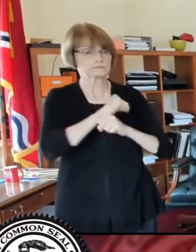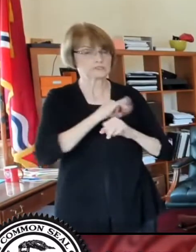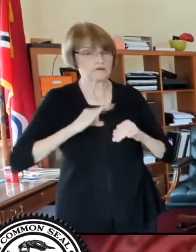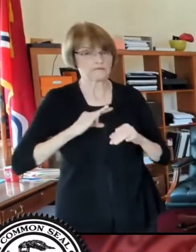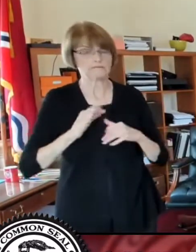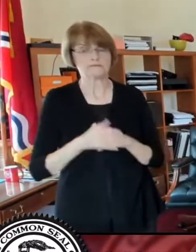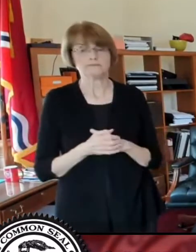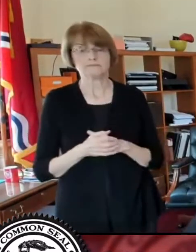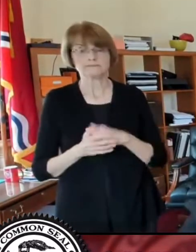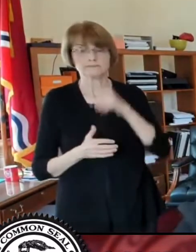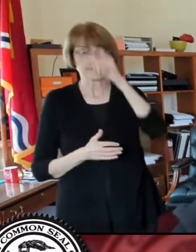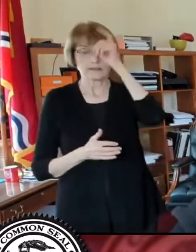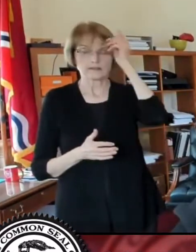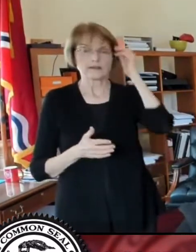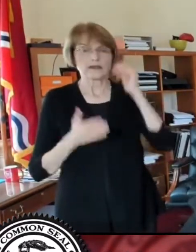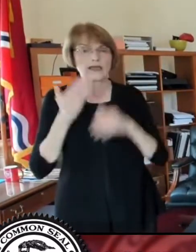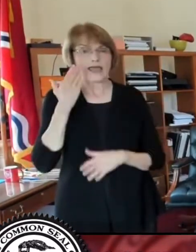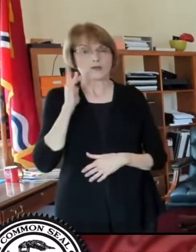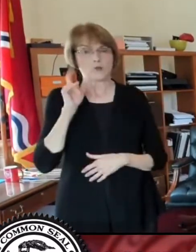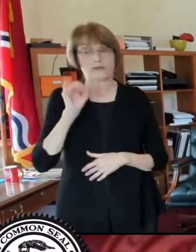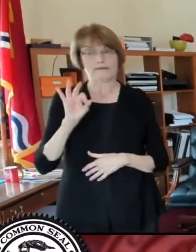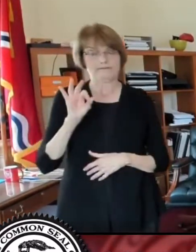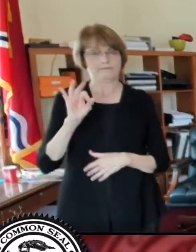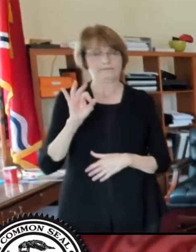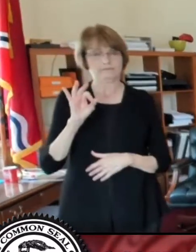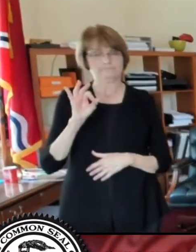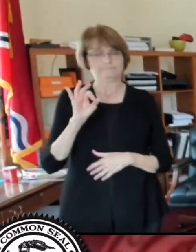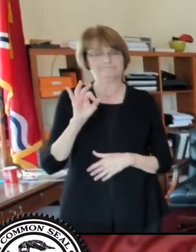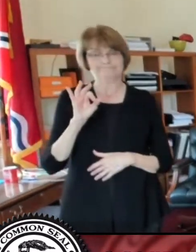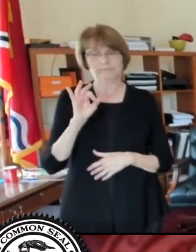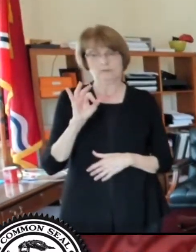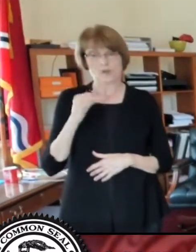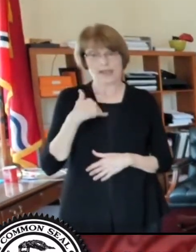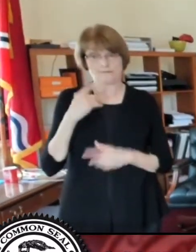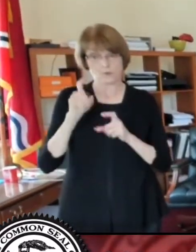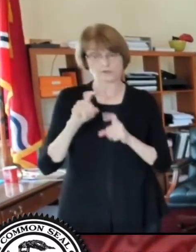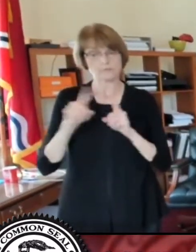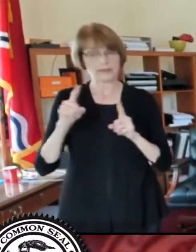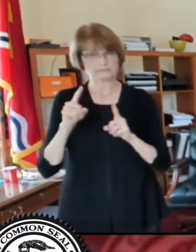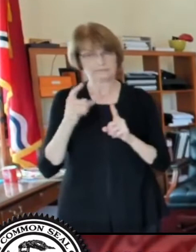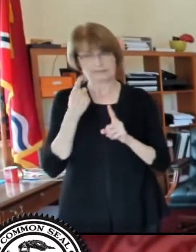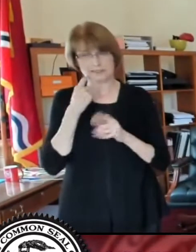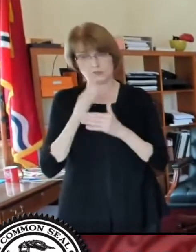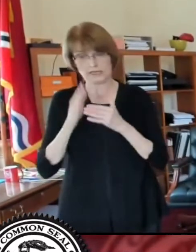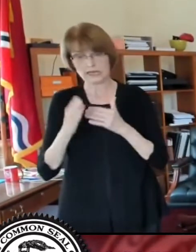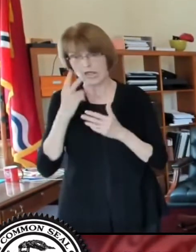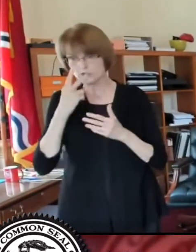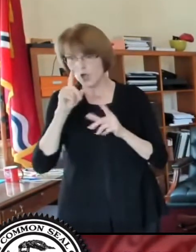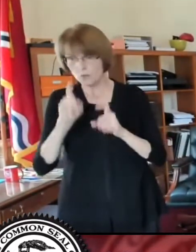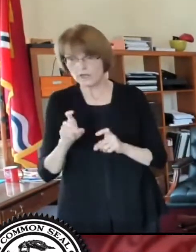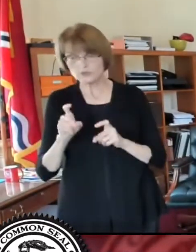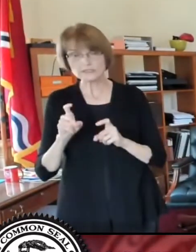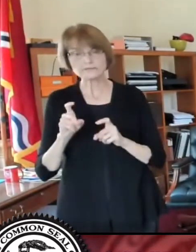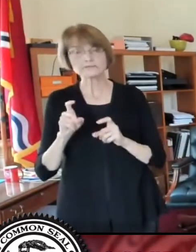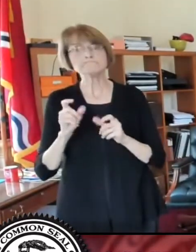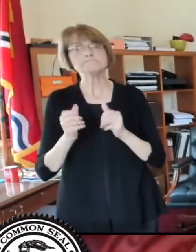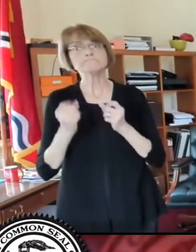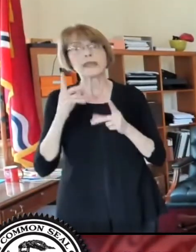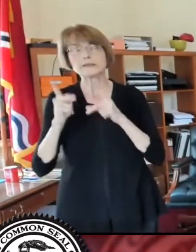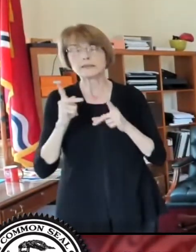you, I don't know if we have the questions already, but I've seen them over the weekend. Many of you are wondering about schools. You